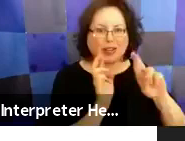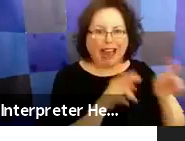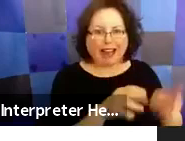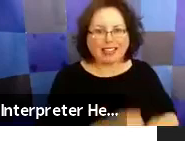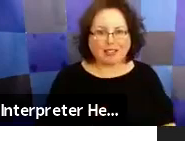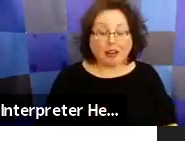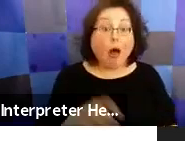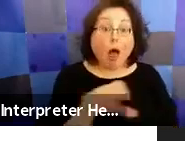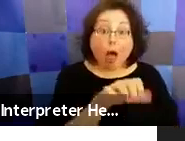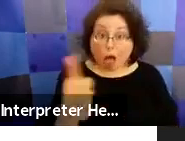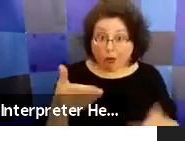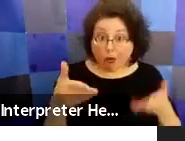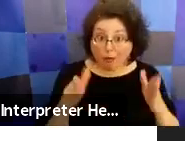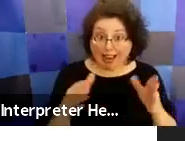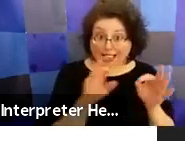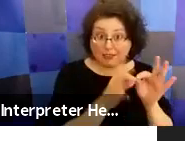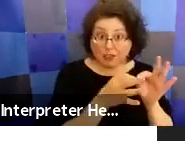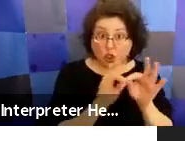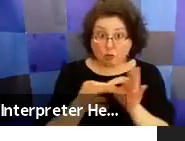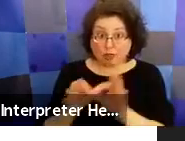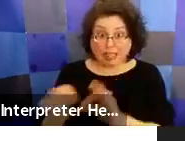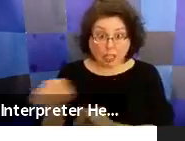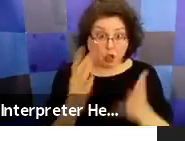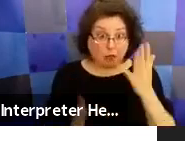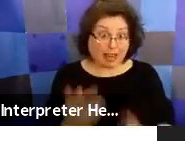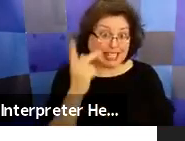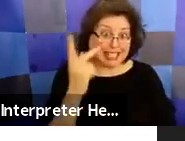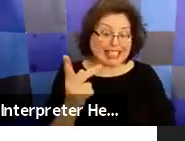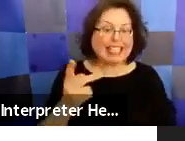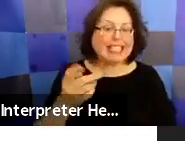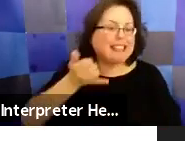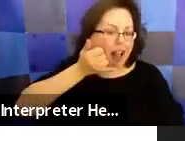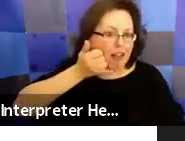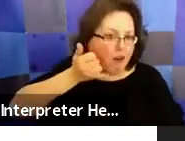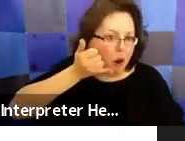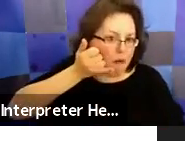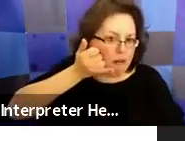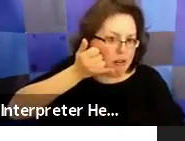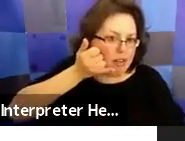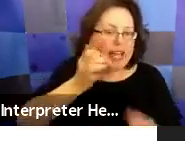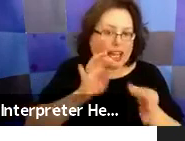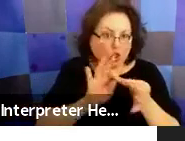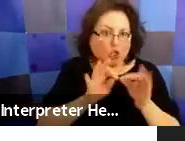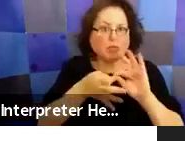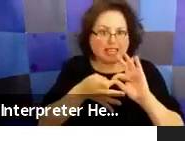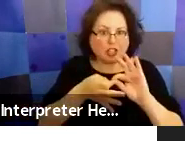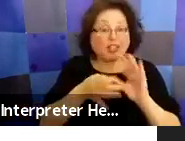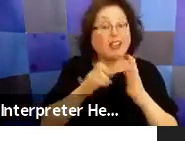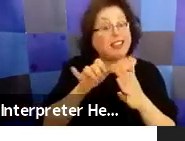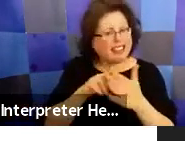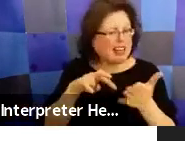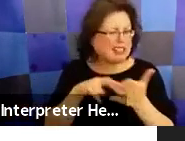of interpretation that you may encounter would be telephonic interpretation. That's referred to in the industry